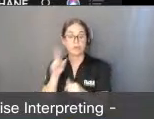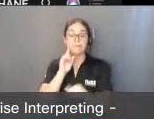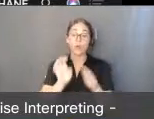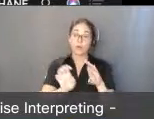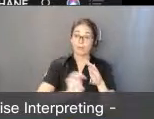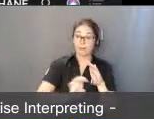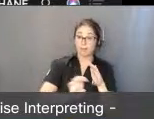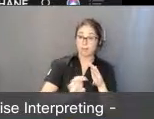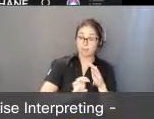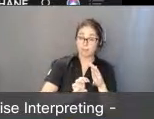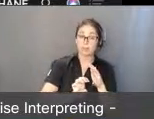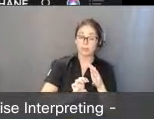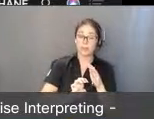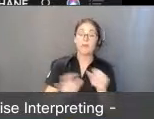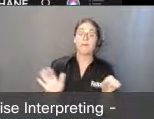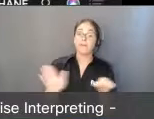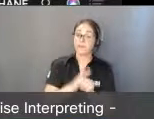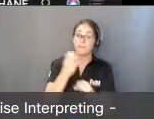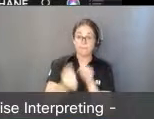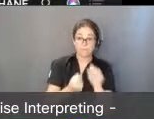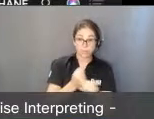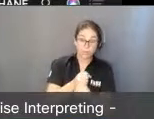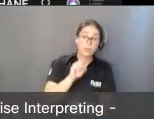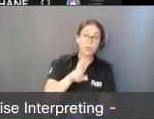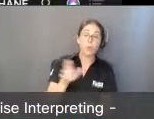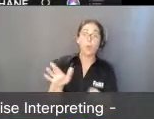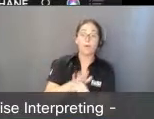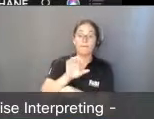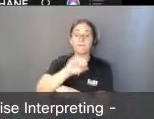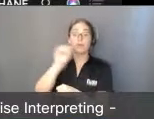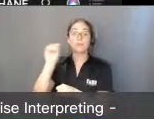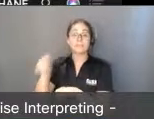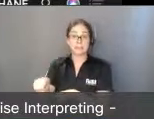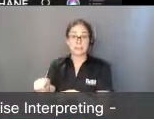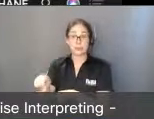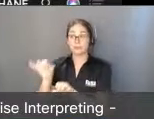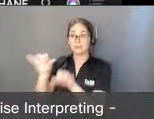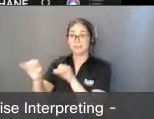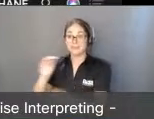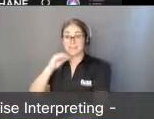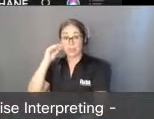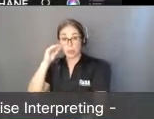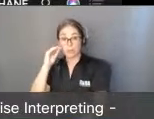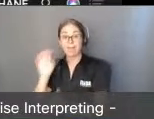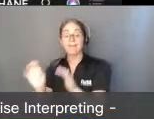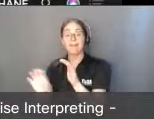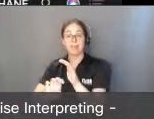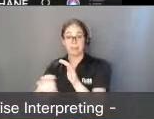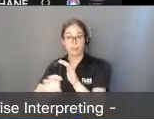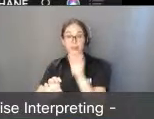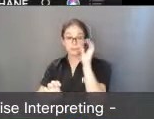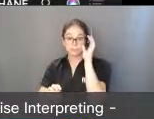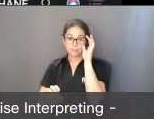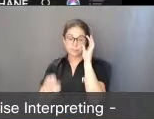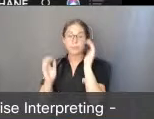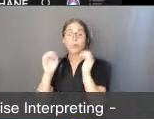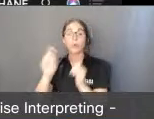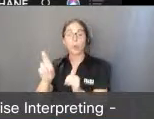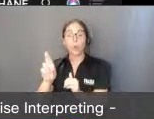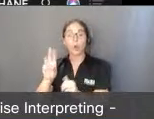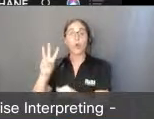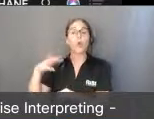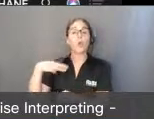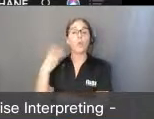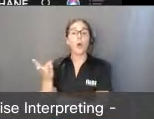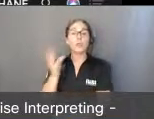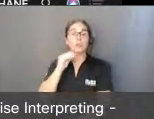elementary, a full year or full semester distance learning, elementary distance learning model, or our Washington Home Choice